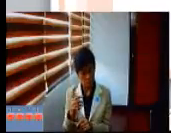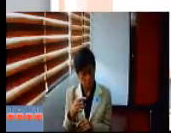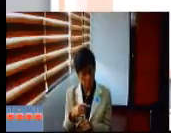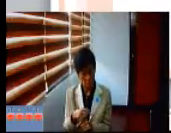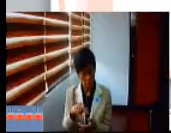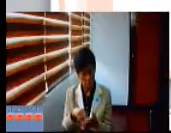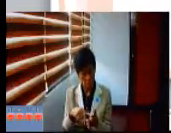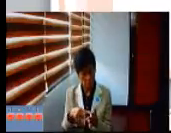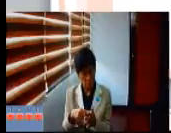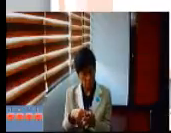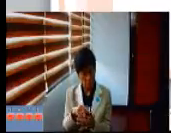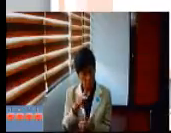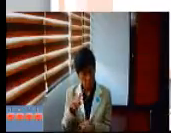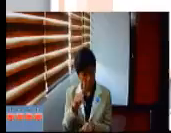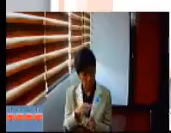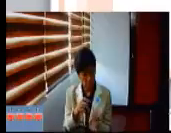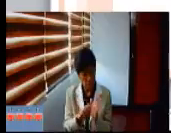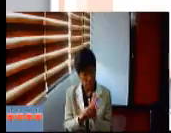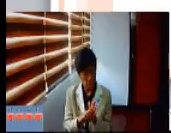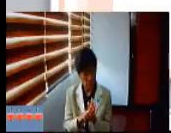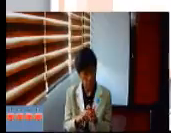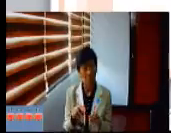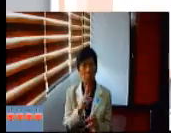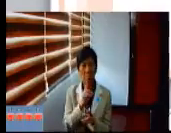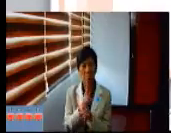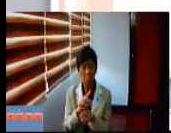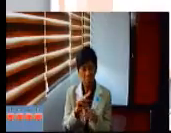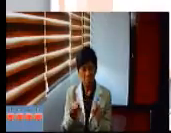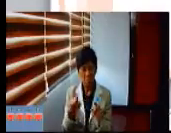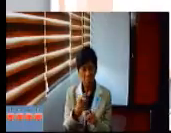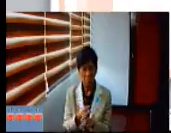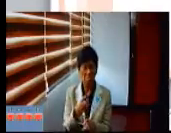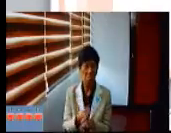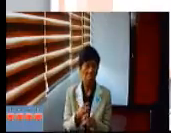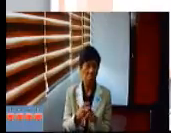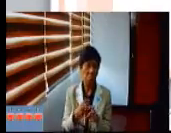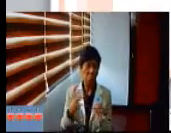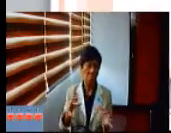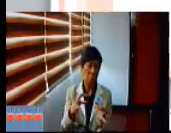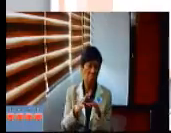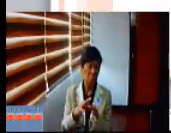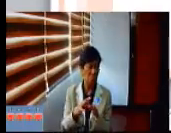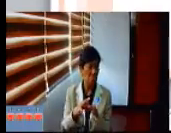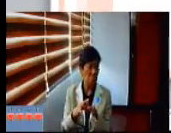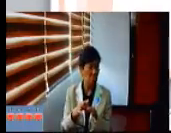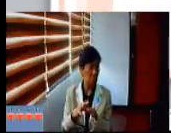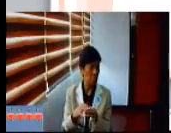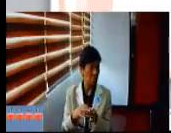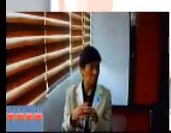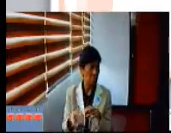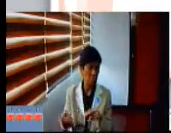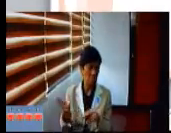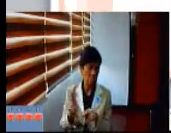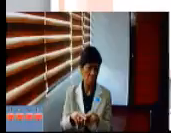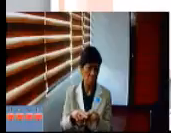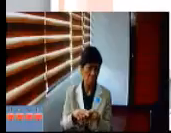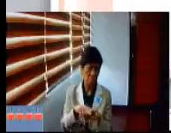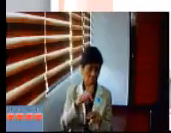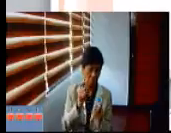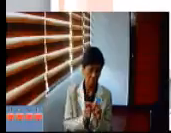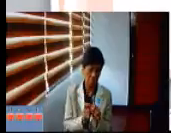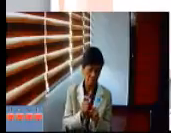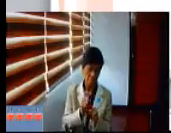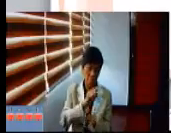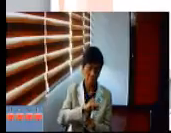it's in the Philippines, for example, it's really difficult to correlate increase in the temperature slowly through